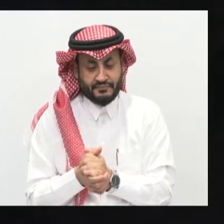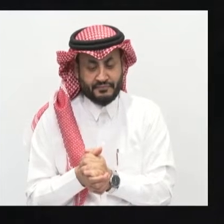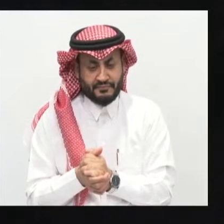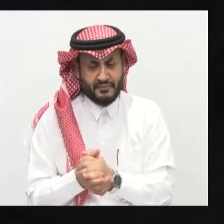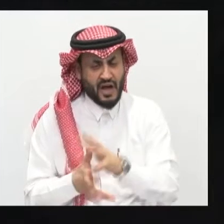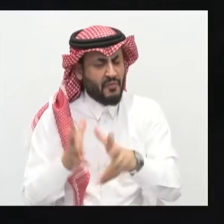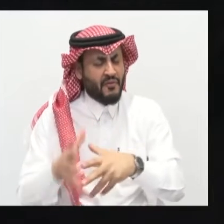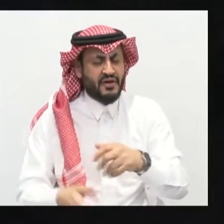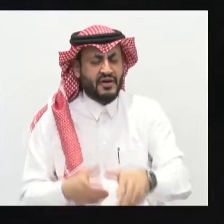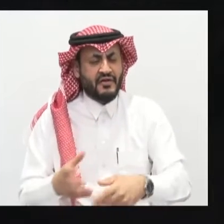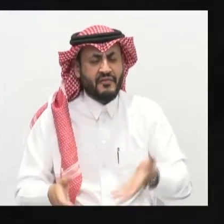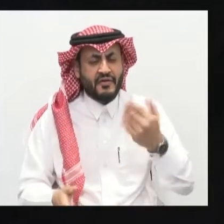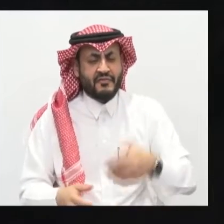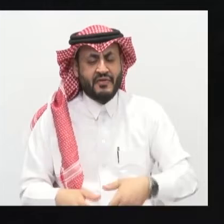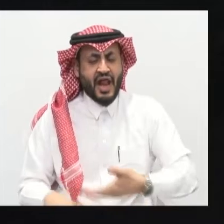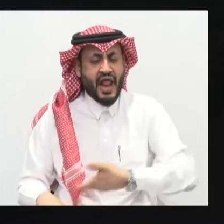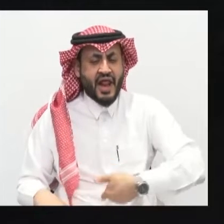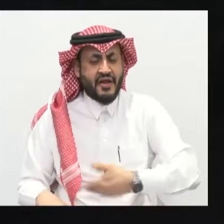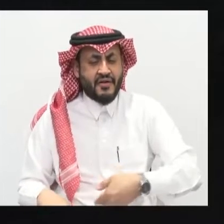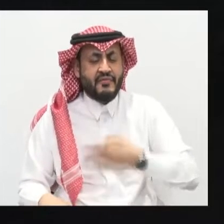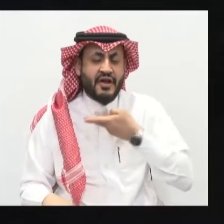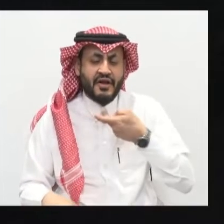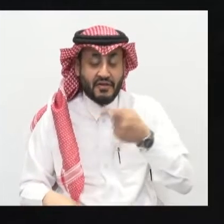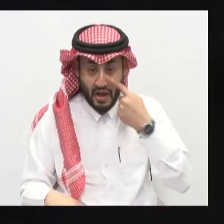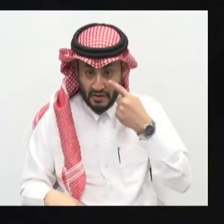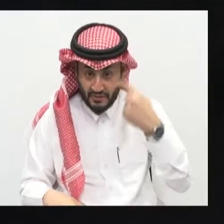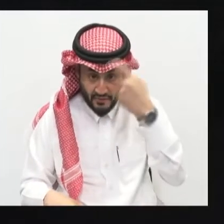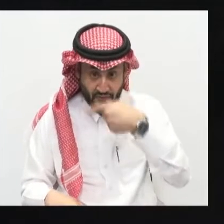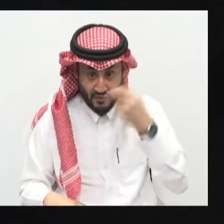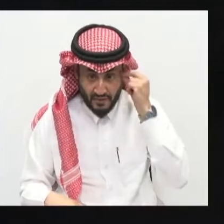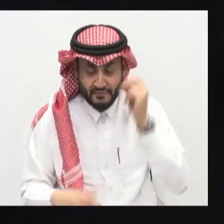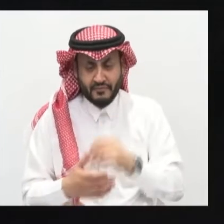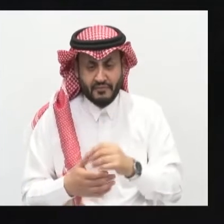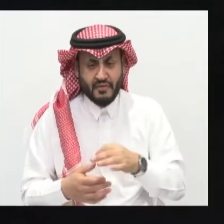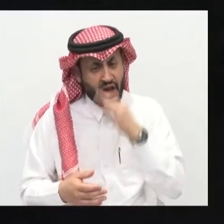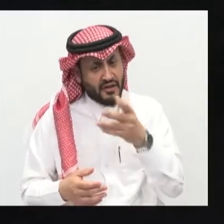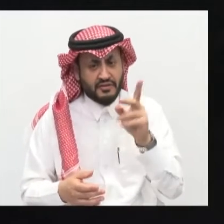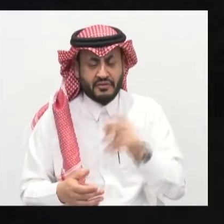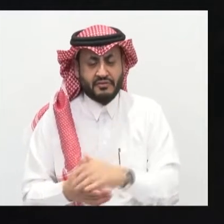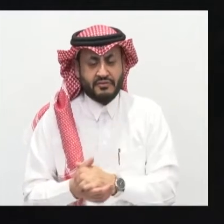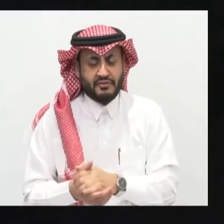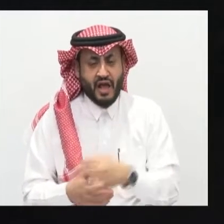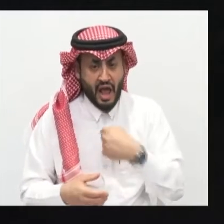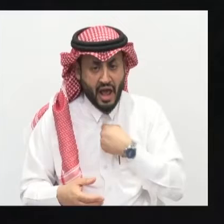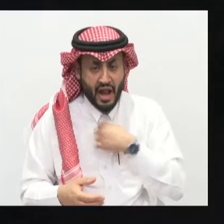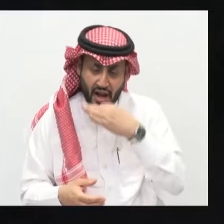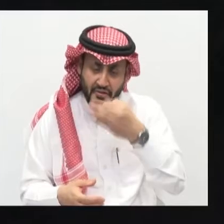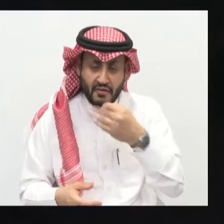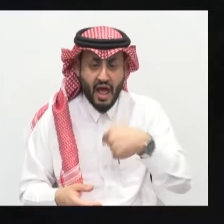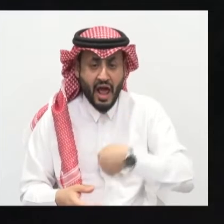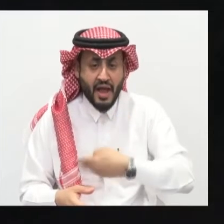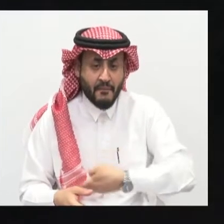hungry and thirsty? It shows in our face, right? Also, we can talk. We can say, I'm hungry. We can say,